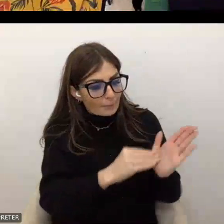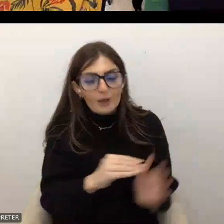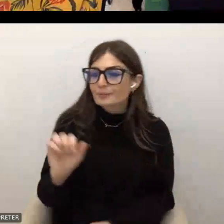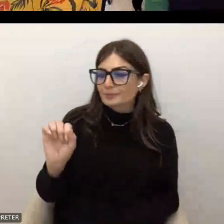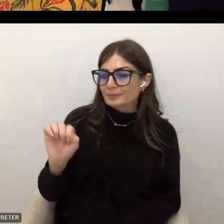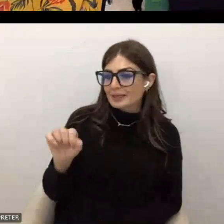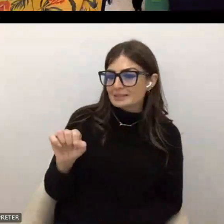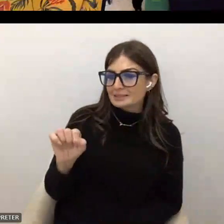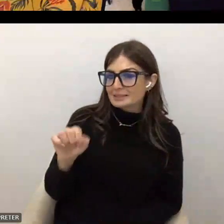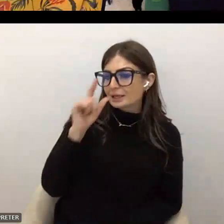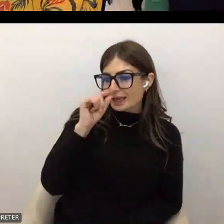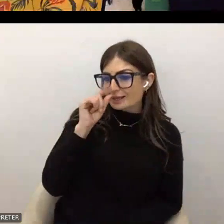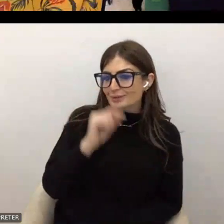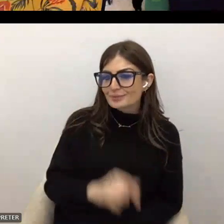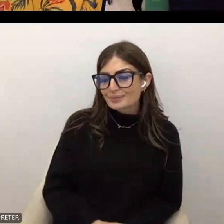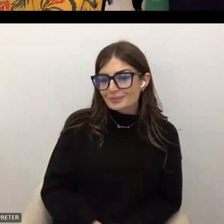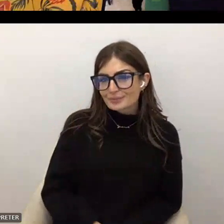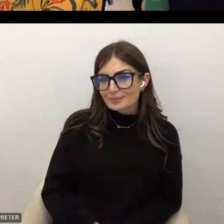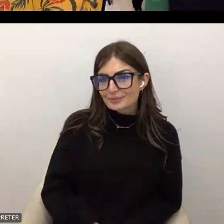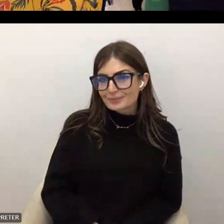certainly can.